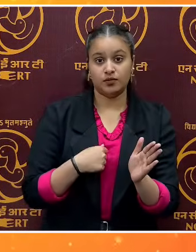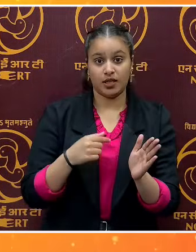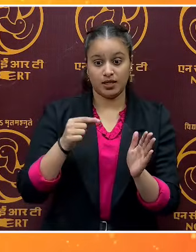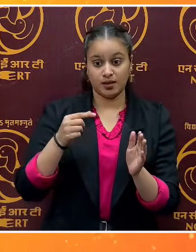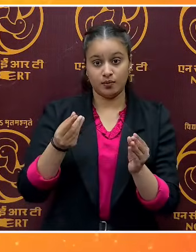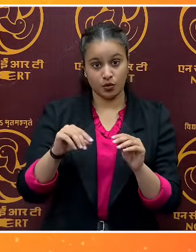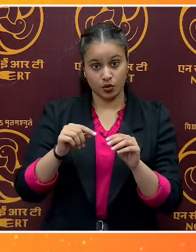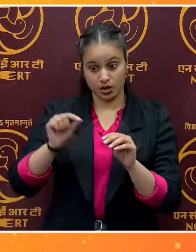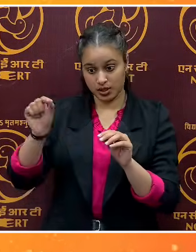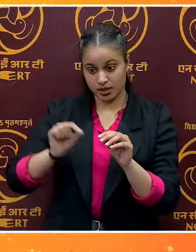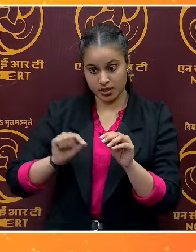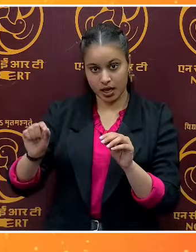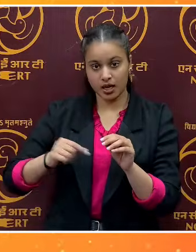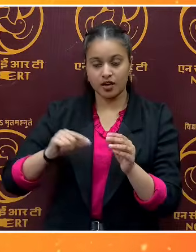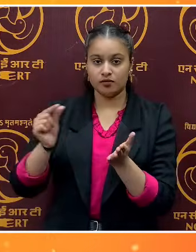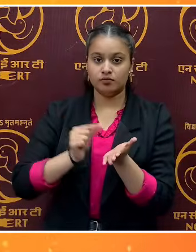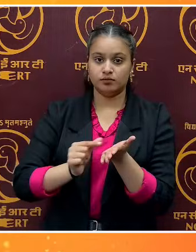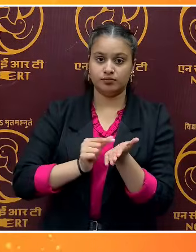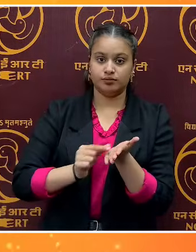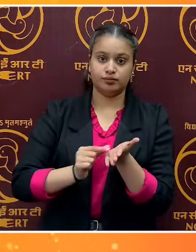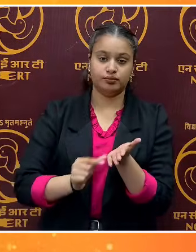erase.